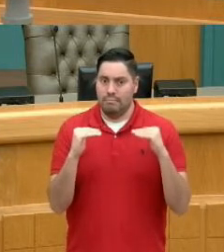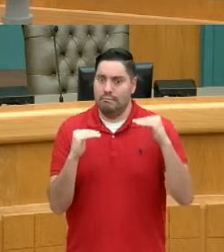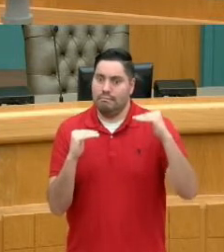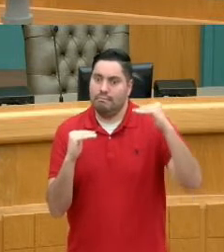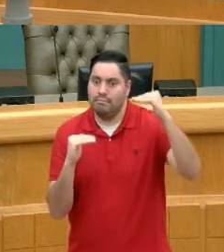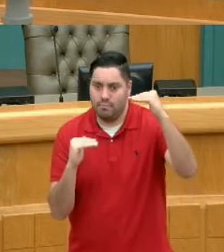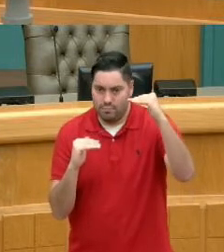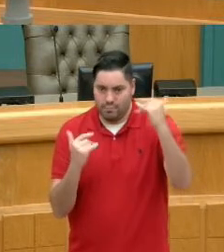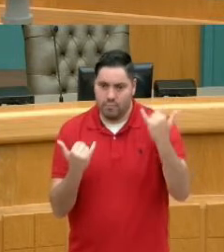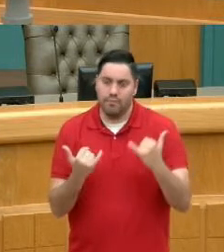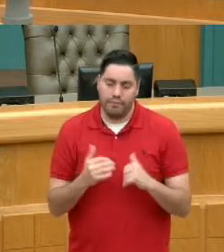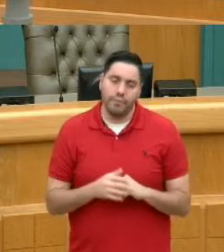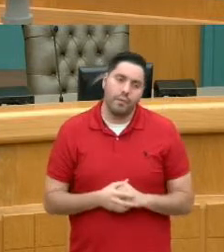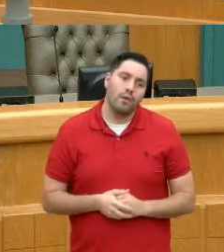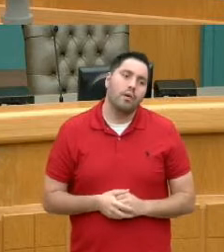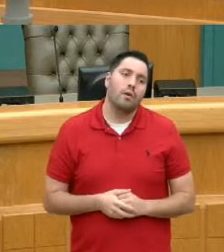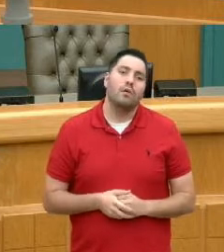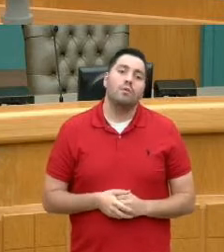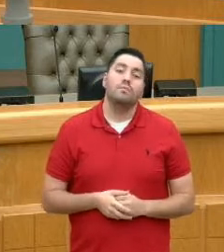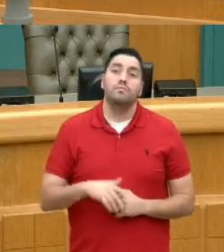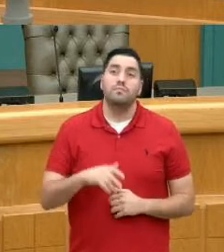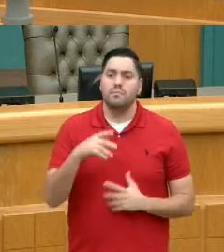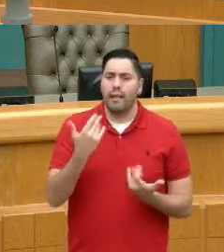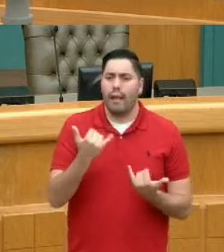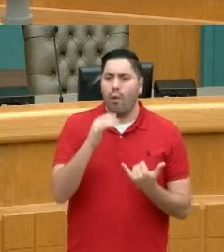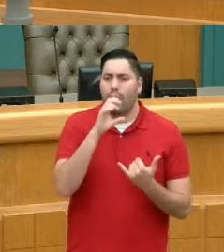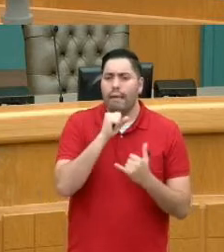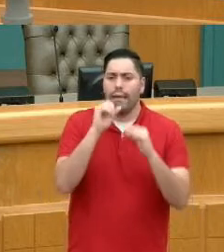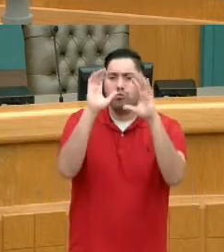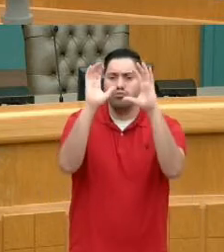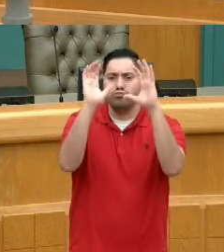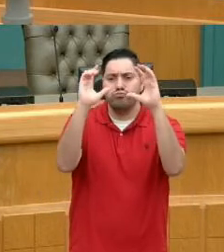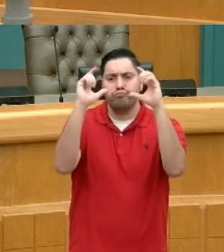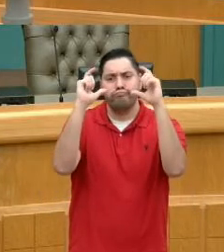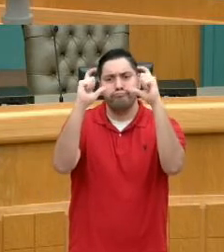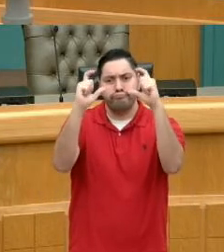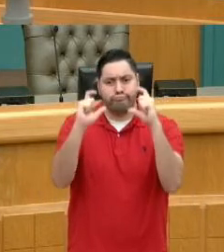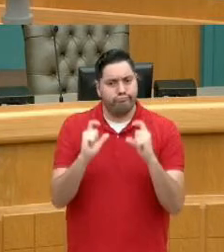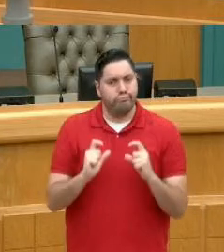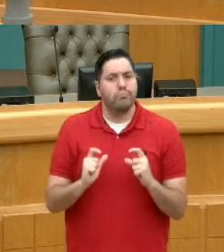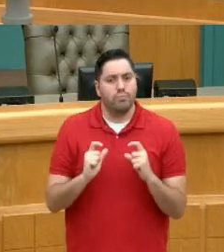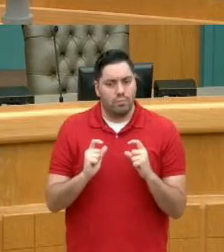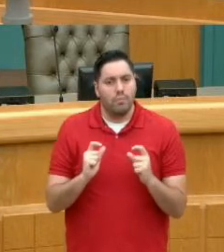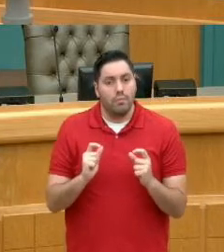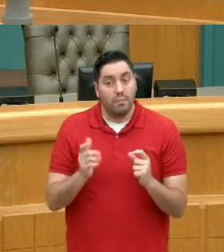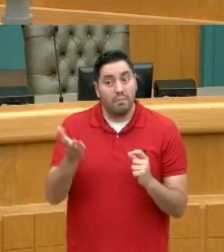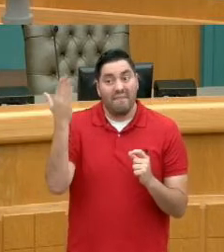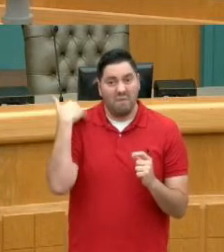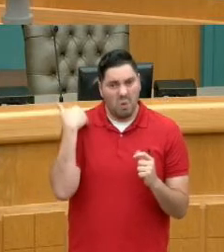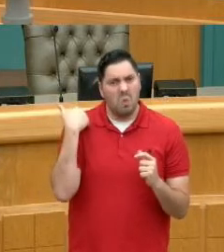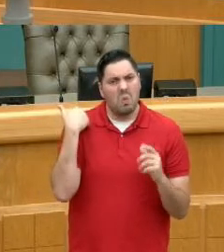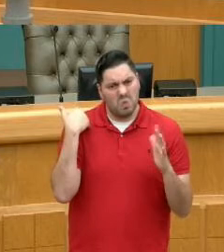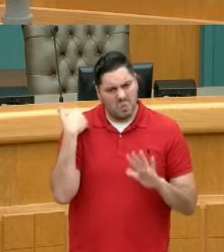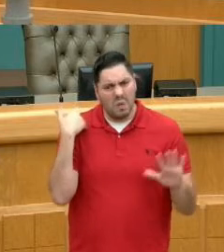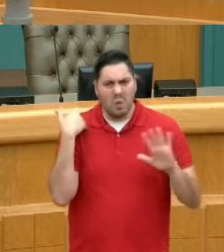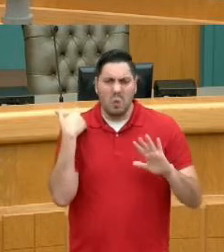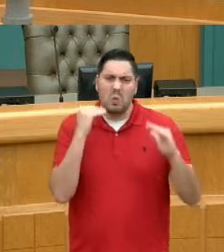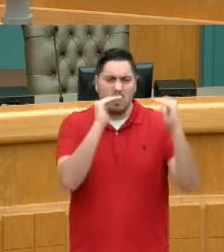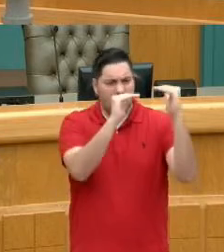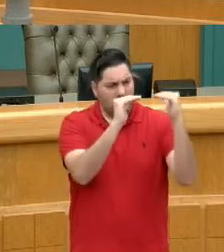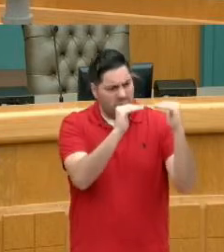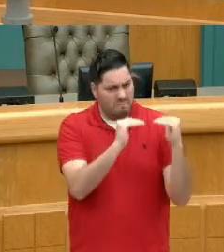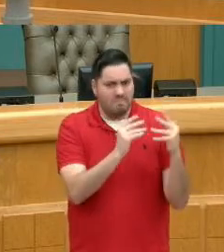female. And then when we look at our age distribution, it had been that there was a pretty good distribution across about 6 age groups. We track